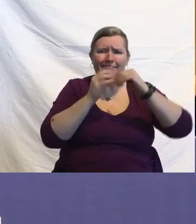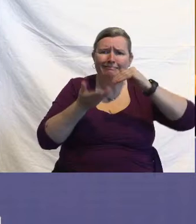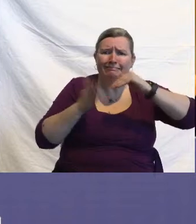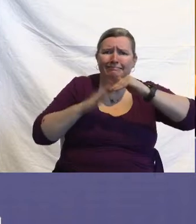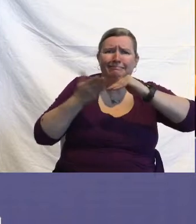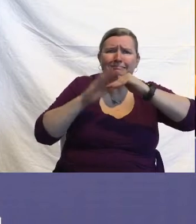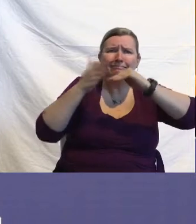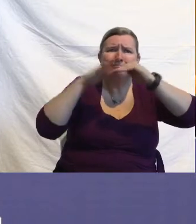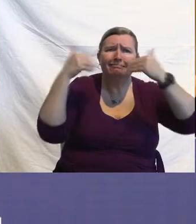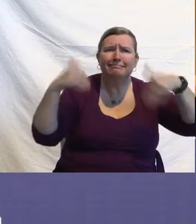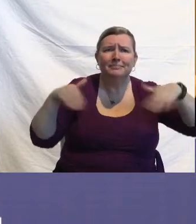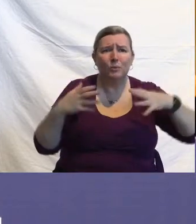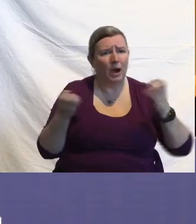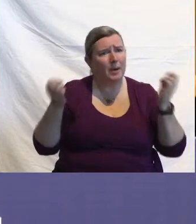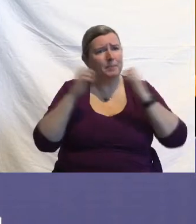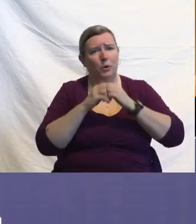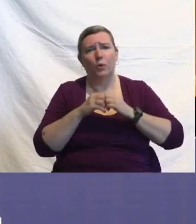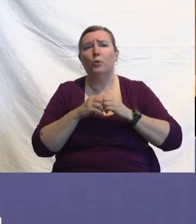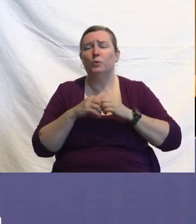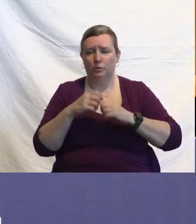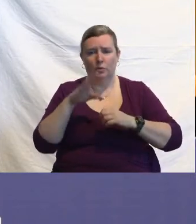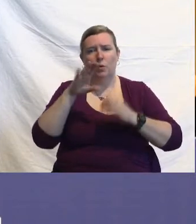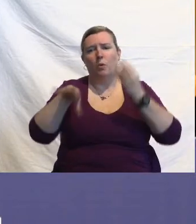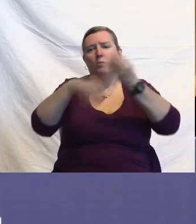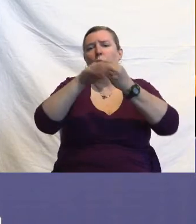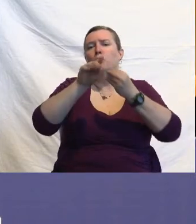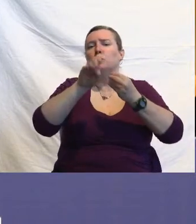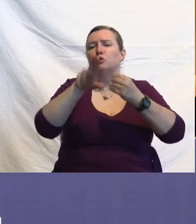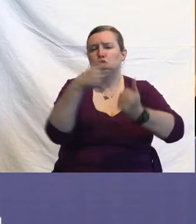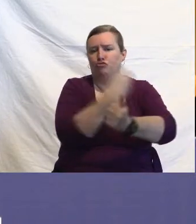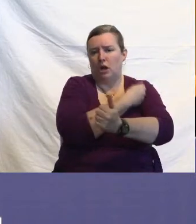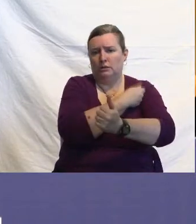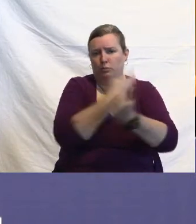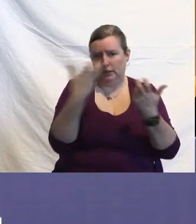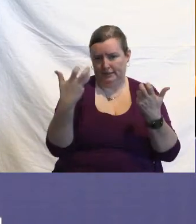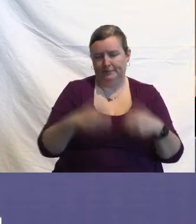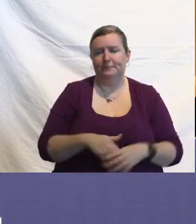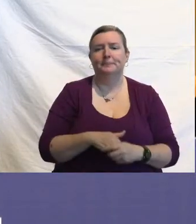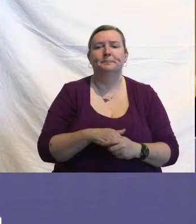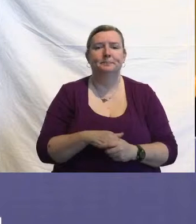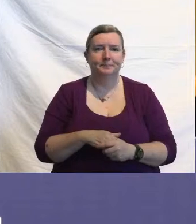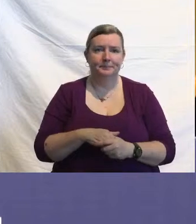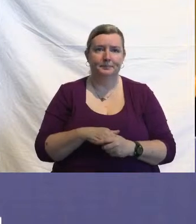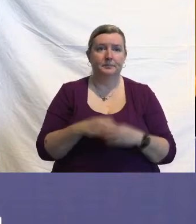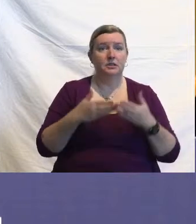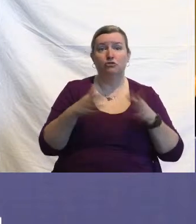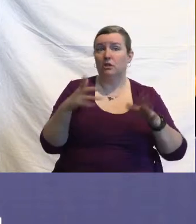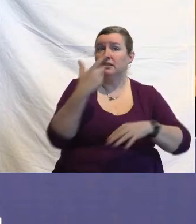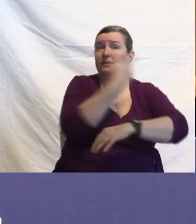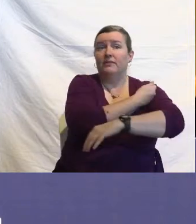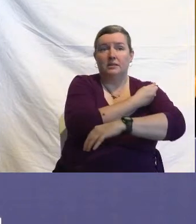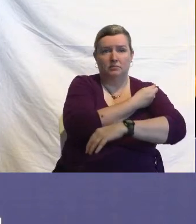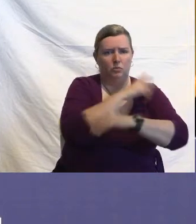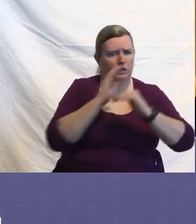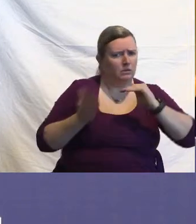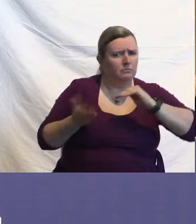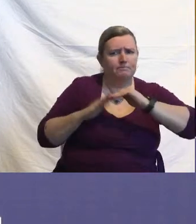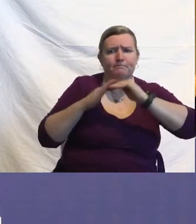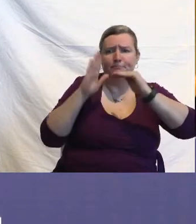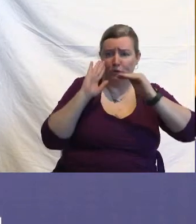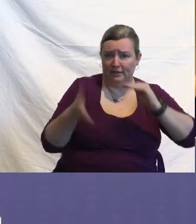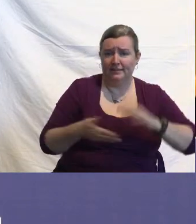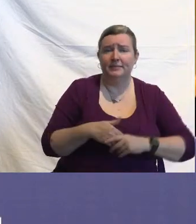like. Hard to say otherwise. But generally, vaccination overall going up. Thirdly, the